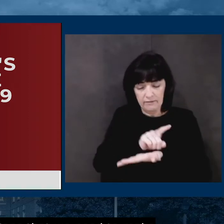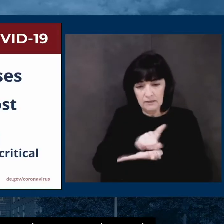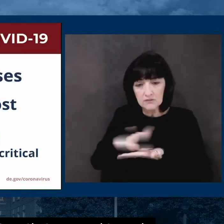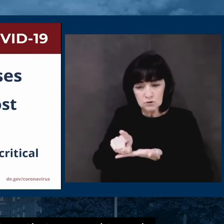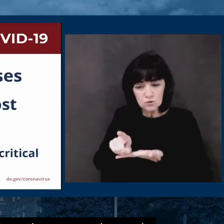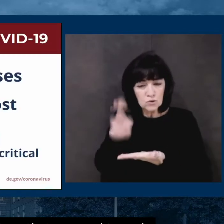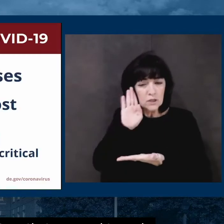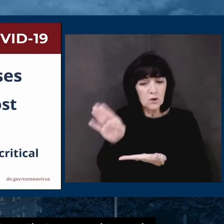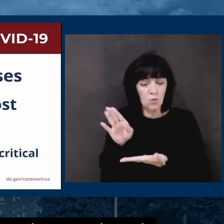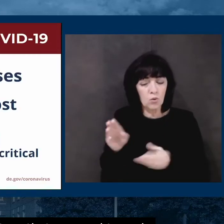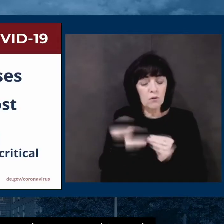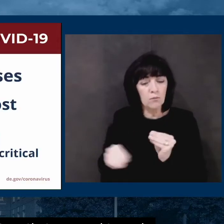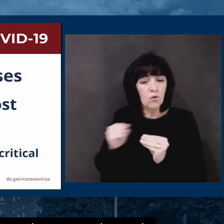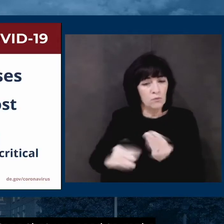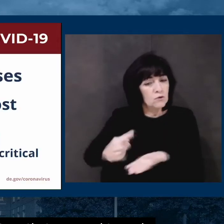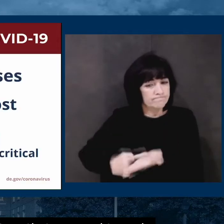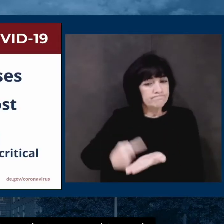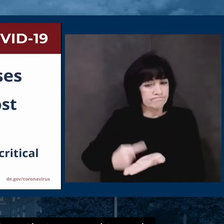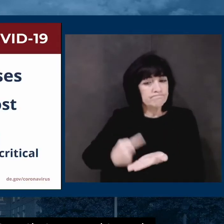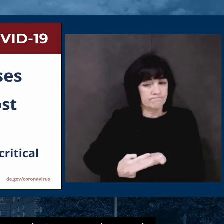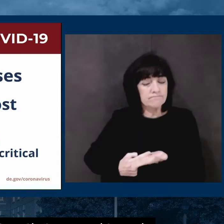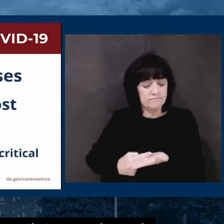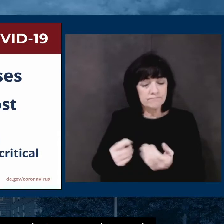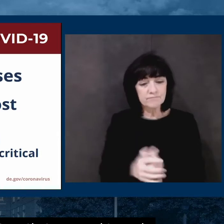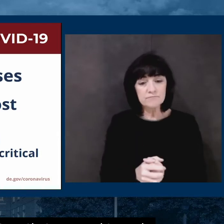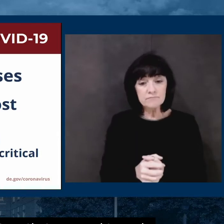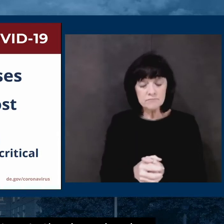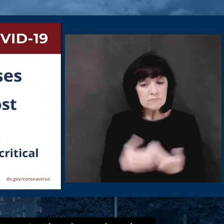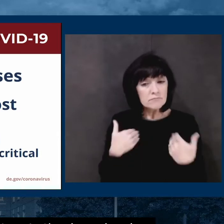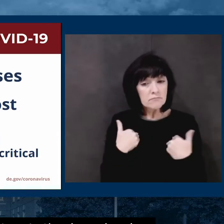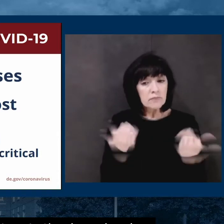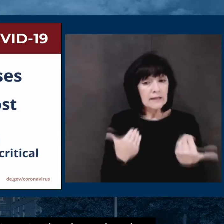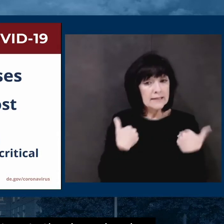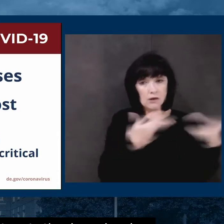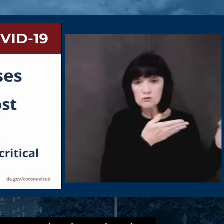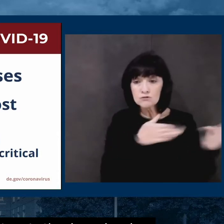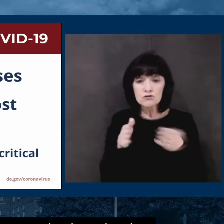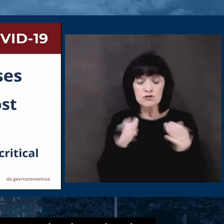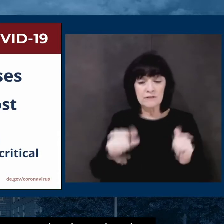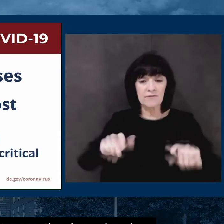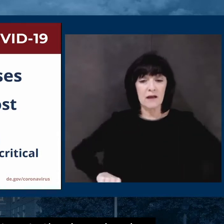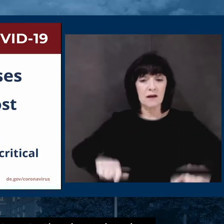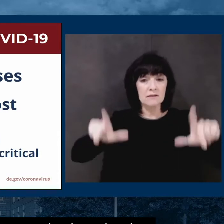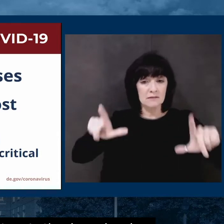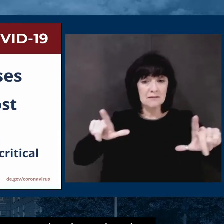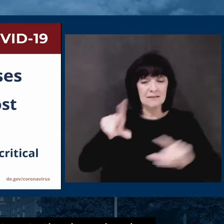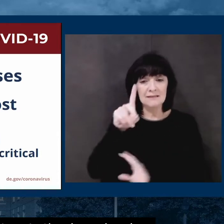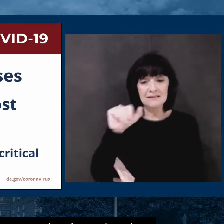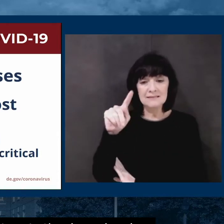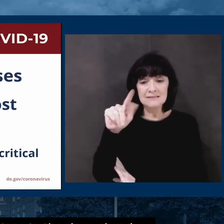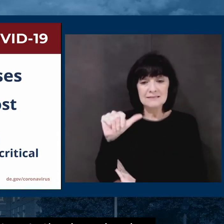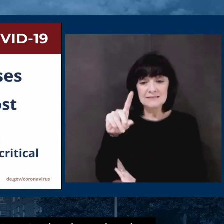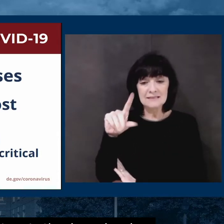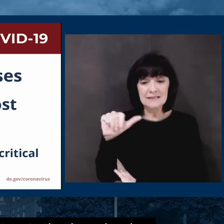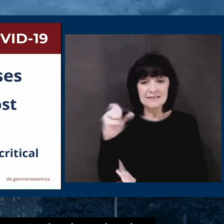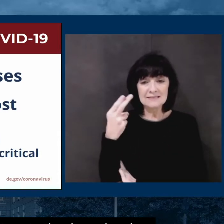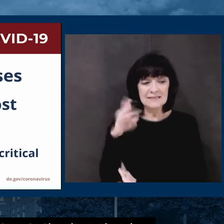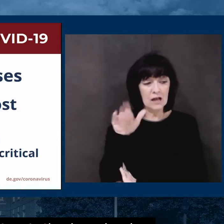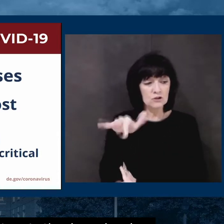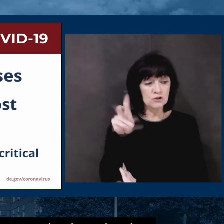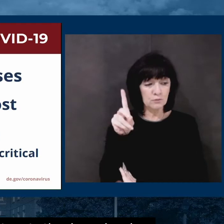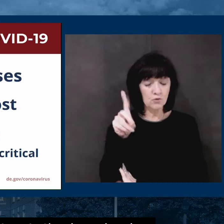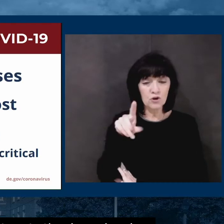in the days ahead. So let's go to the data dashboard. You can see there are 36,000